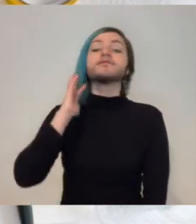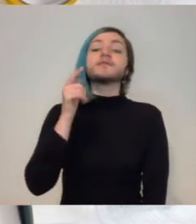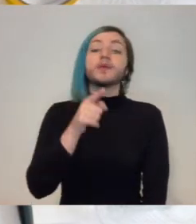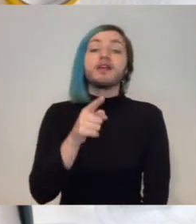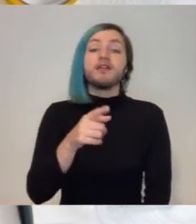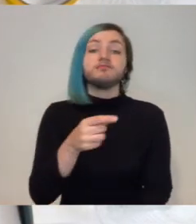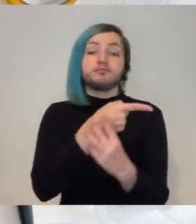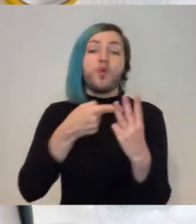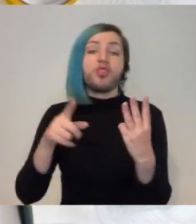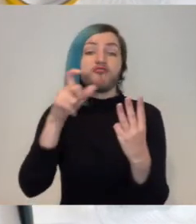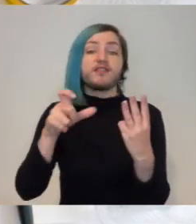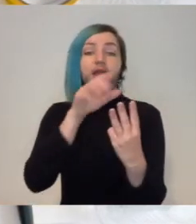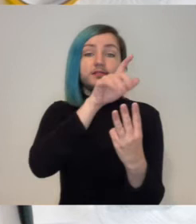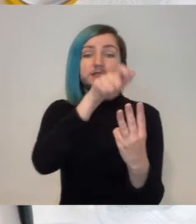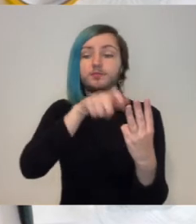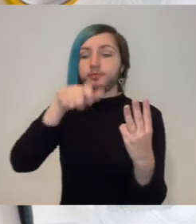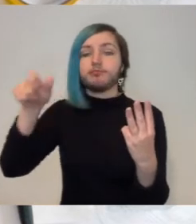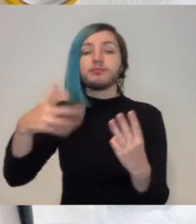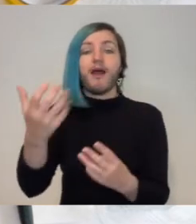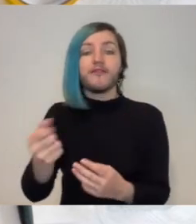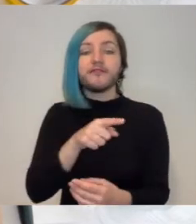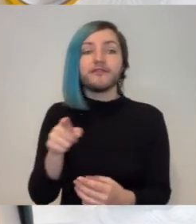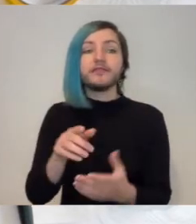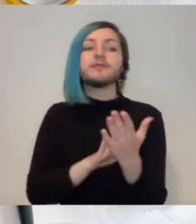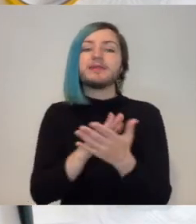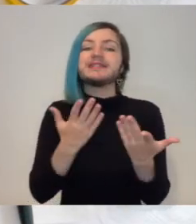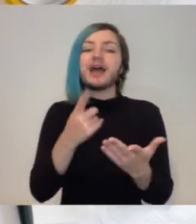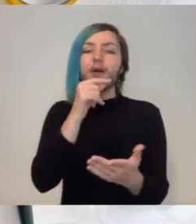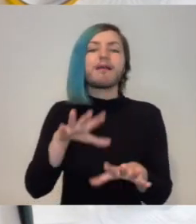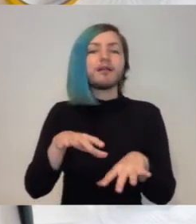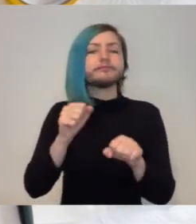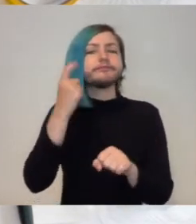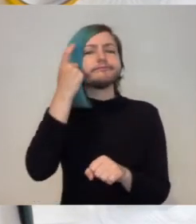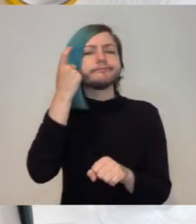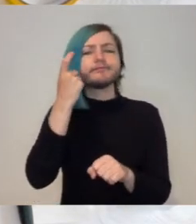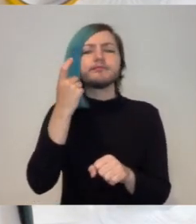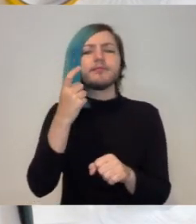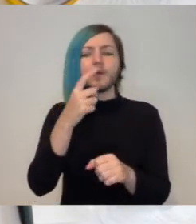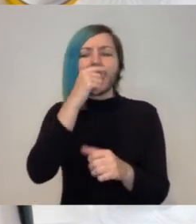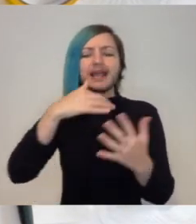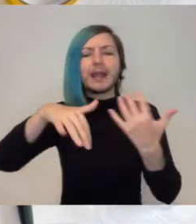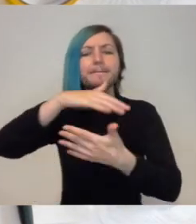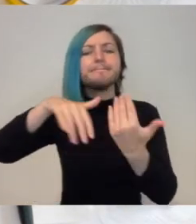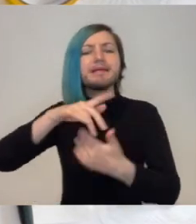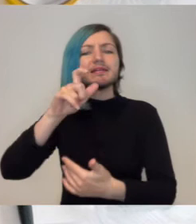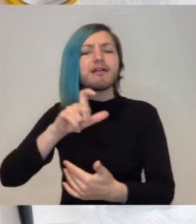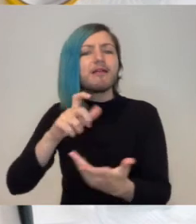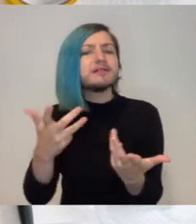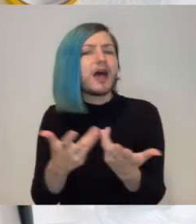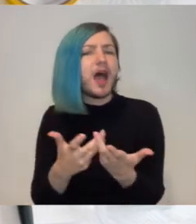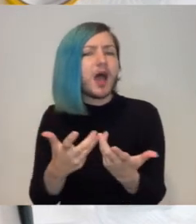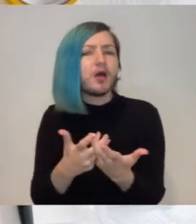So here I've done it with all three colours, and now it means that I can start to think about how I'm going to mix some of these